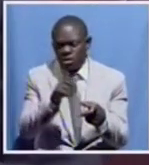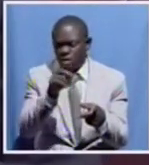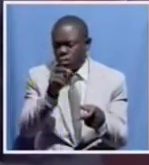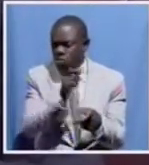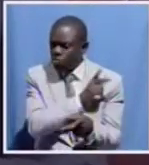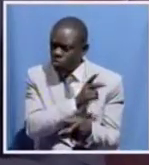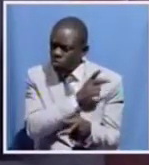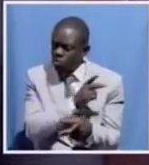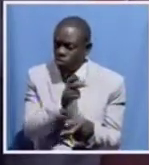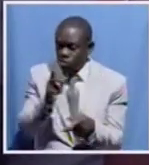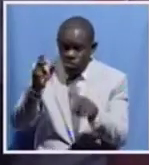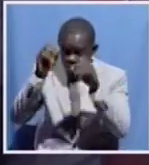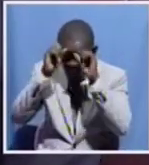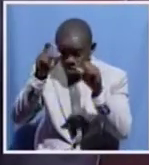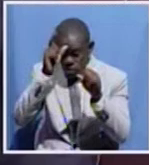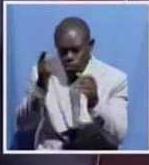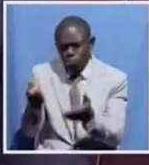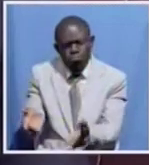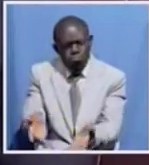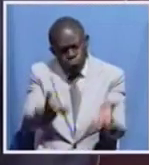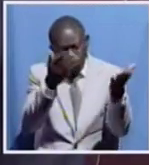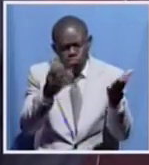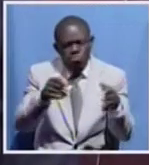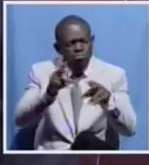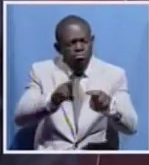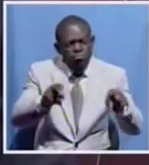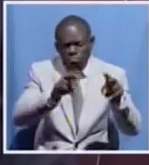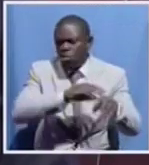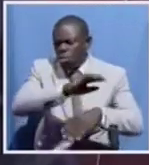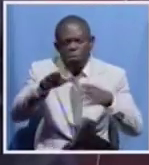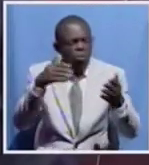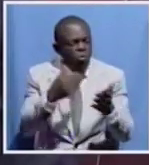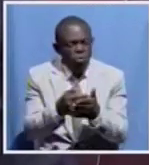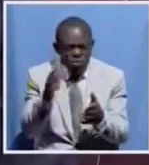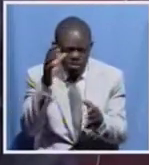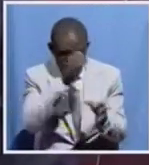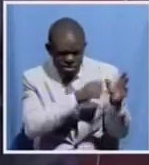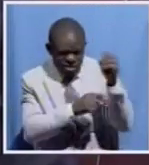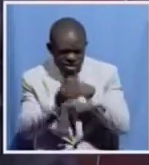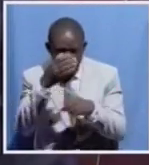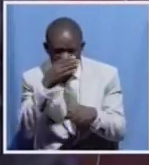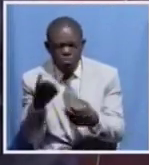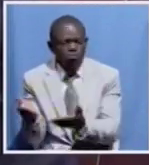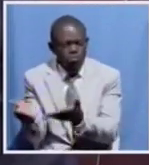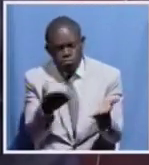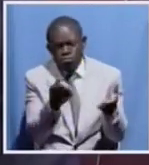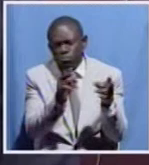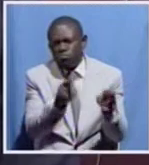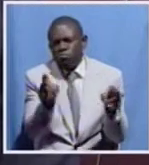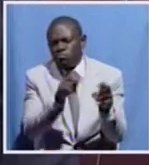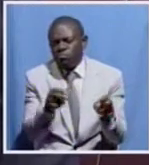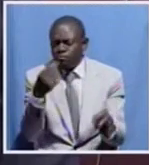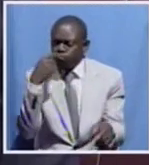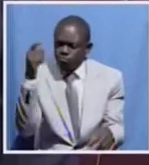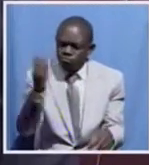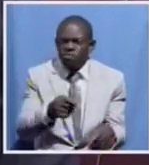name names. I don't want to do name or shame, but you know that there is people who have been arrested and investigated. You know that